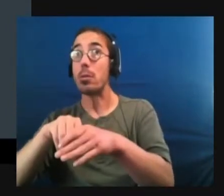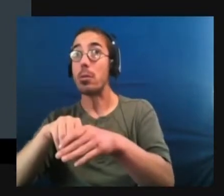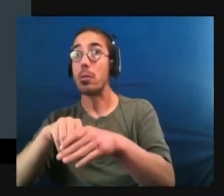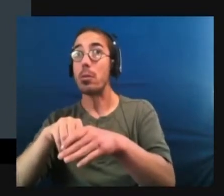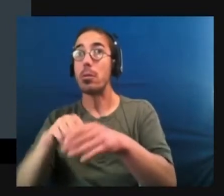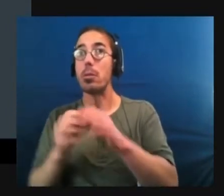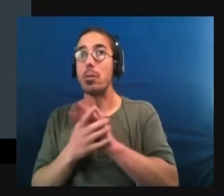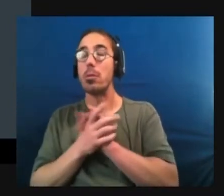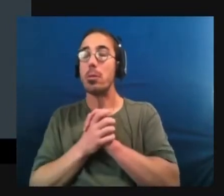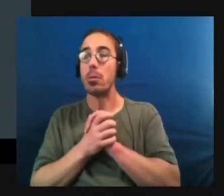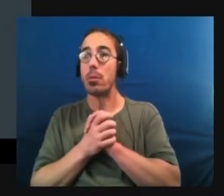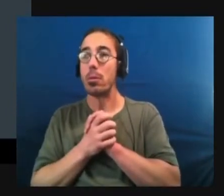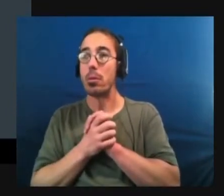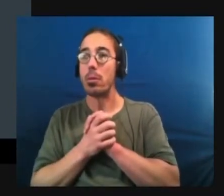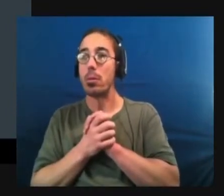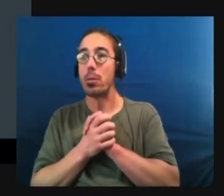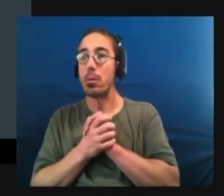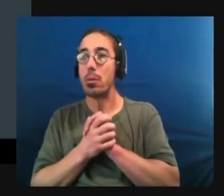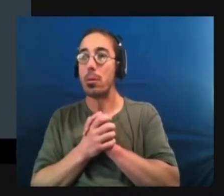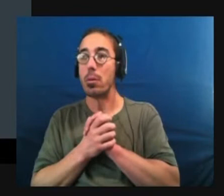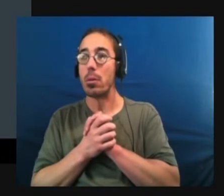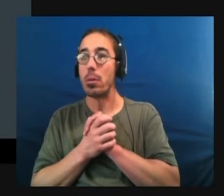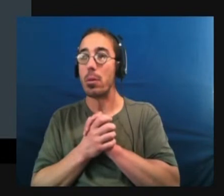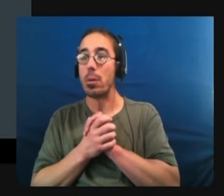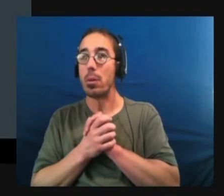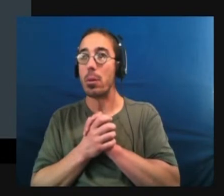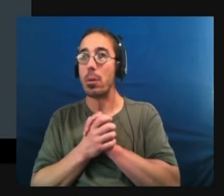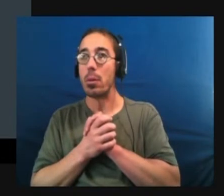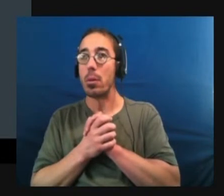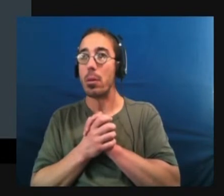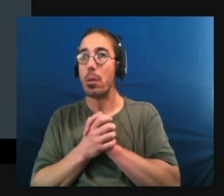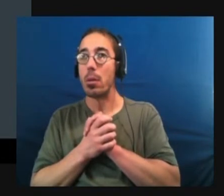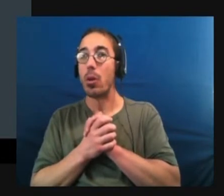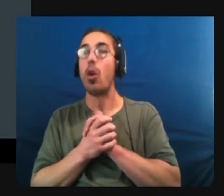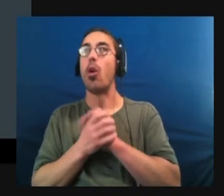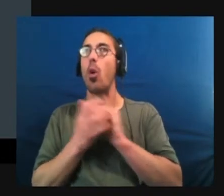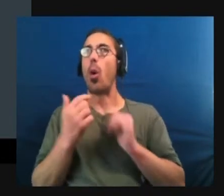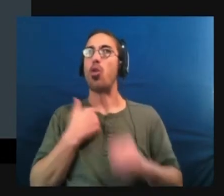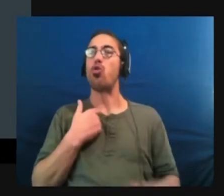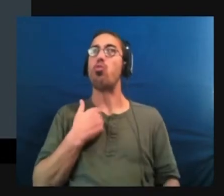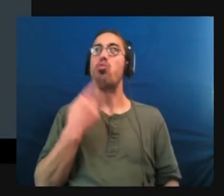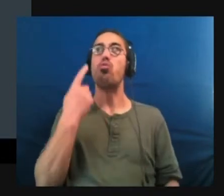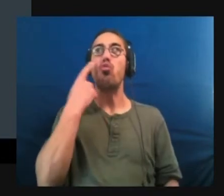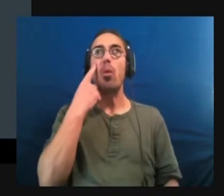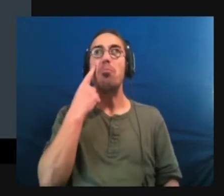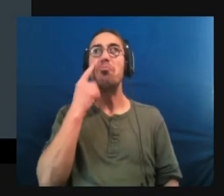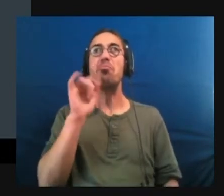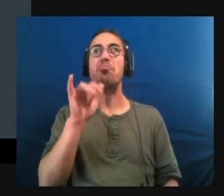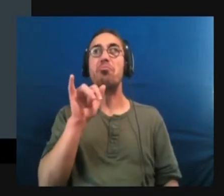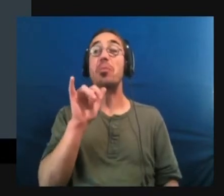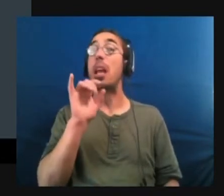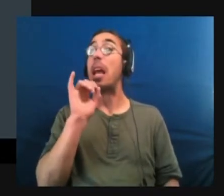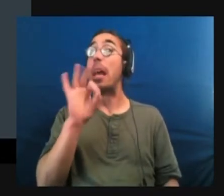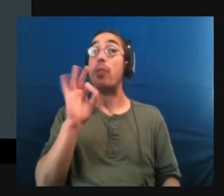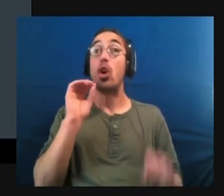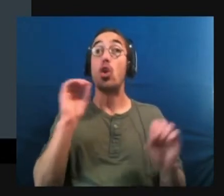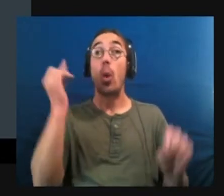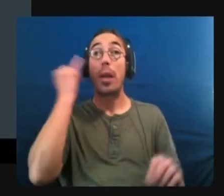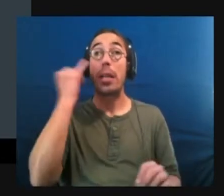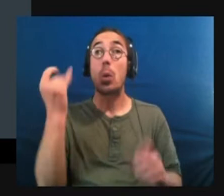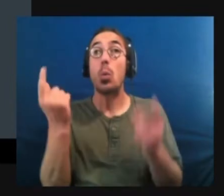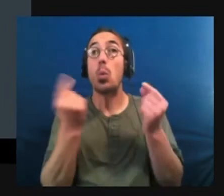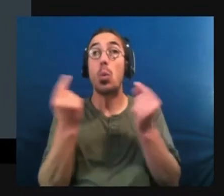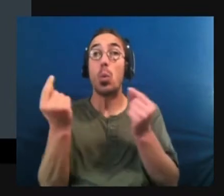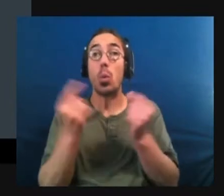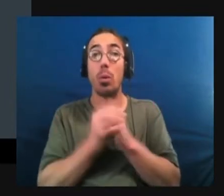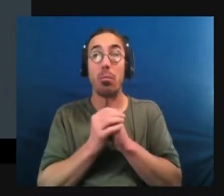autistic. It made me think about, well, if I had no clue what to do, I really don't